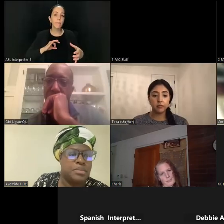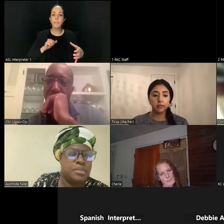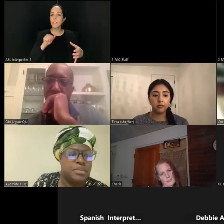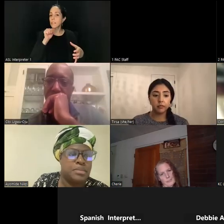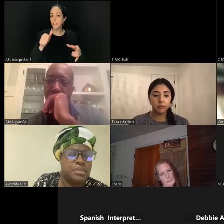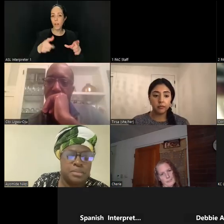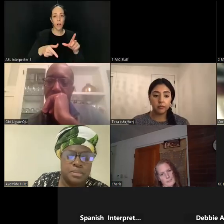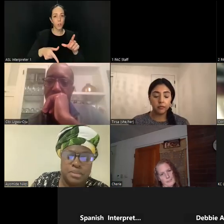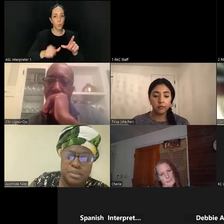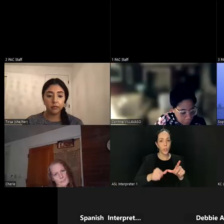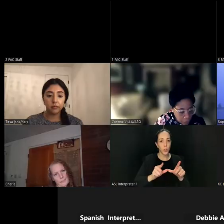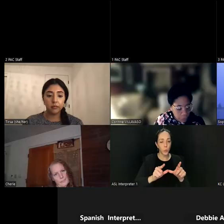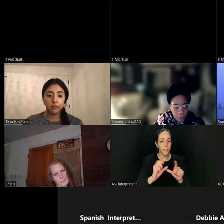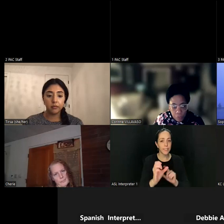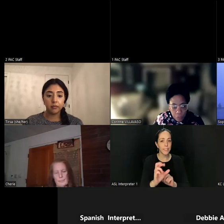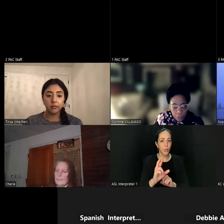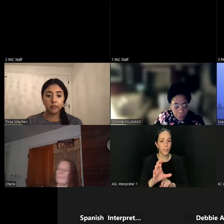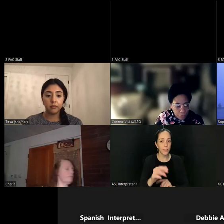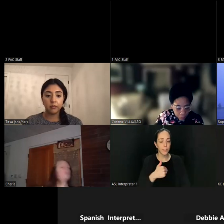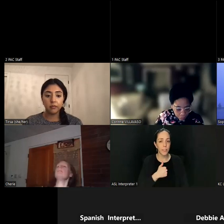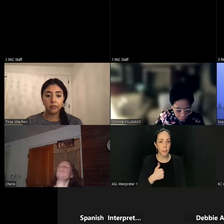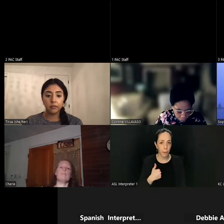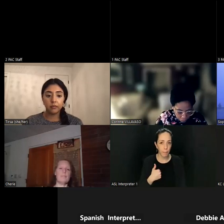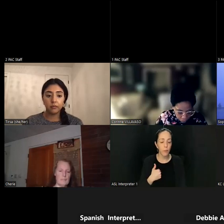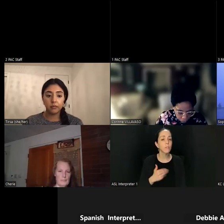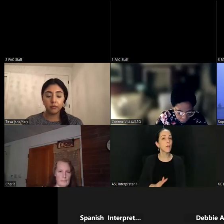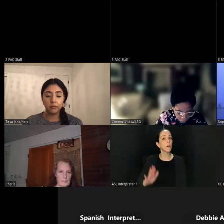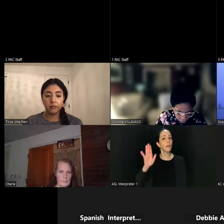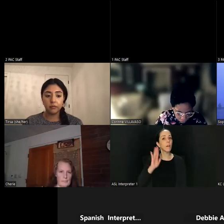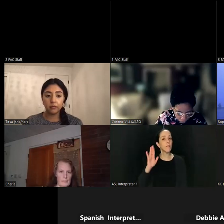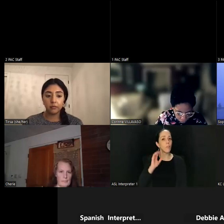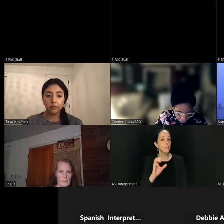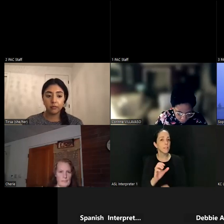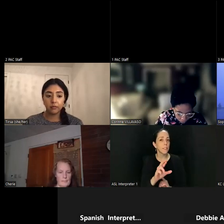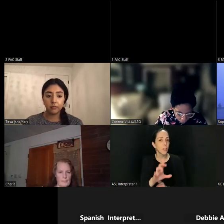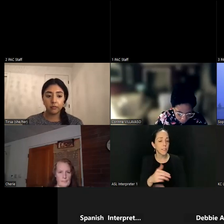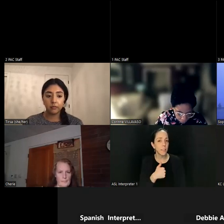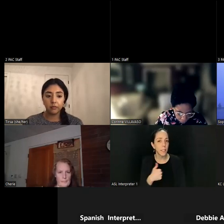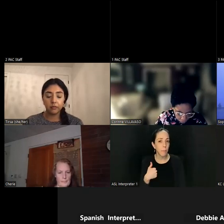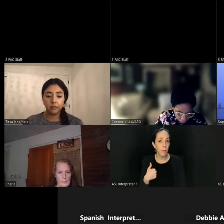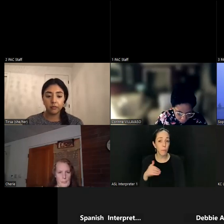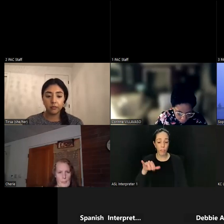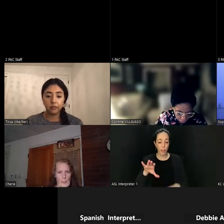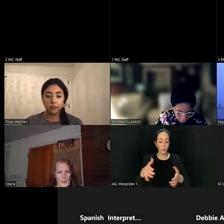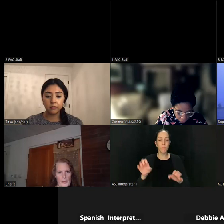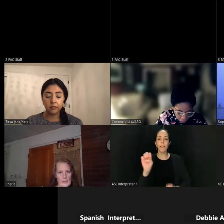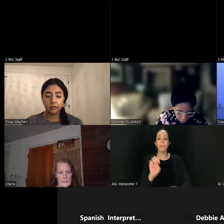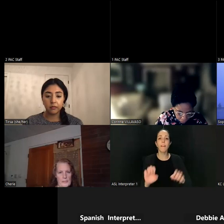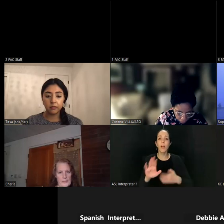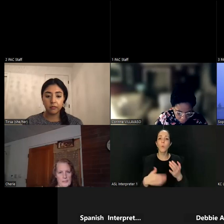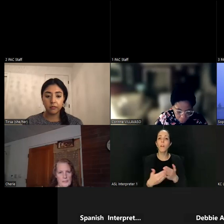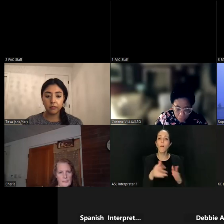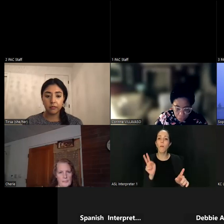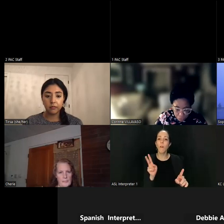non-renewing CRC members, former CRC members, community members that evaluate the applications and then hold